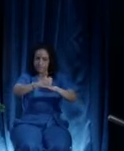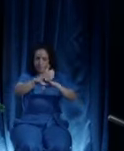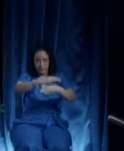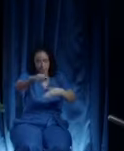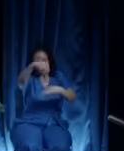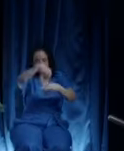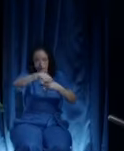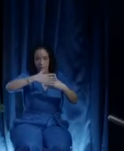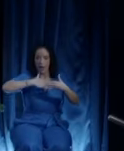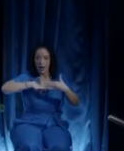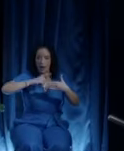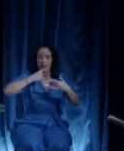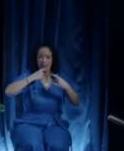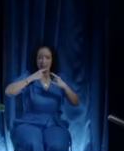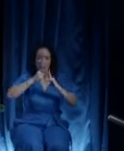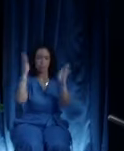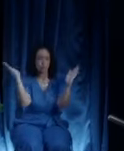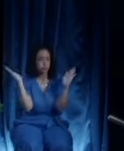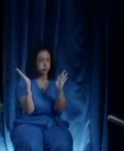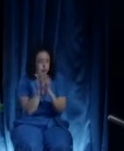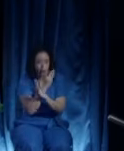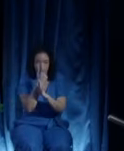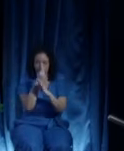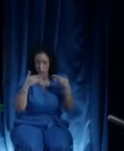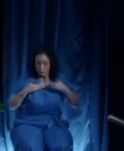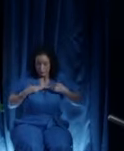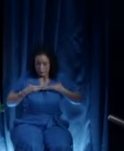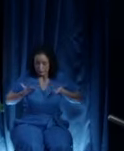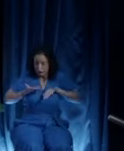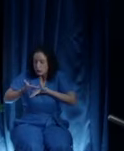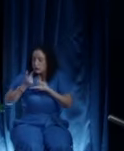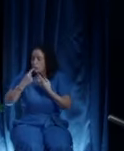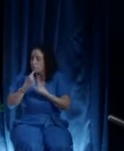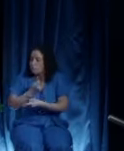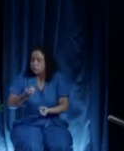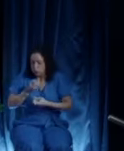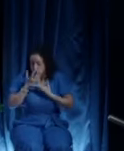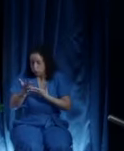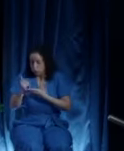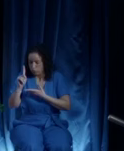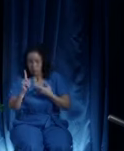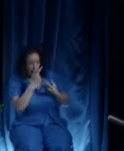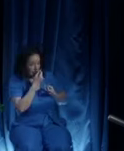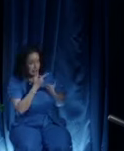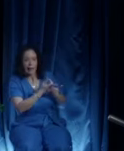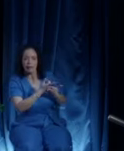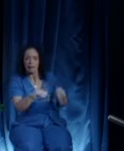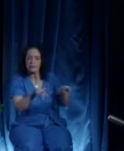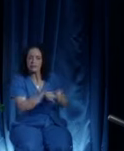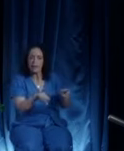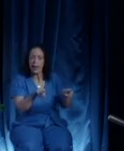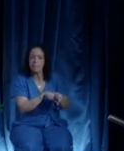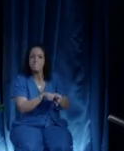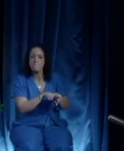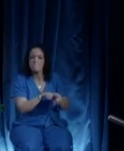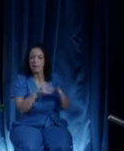that infinite privacy, to be able to speak to somebody and speak my mind, and they might be able to speak it back.